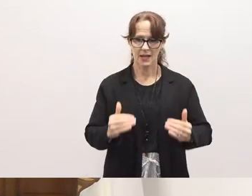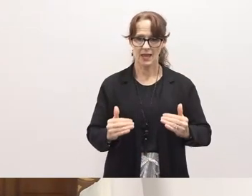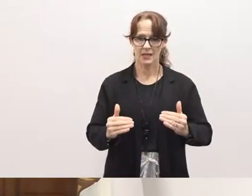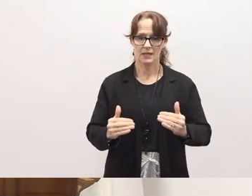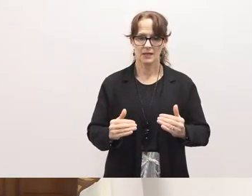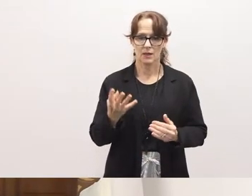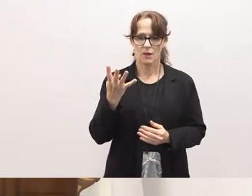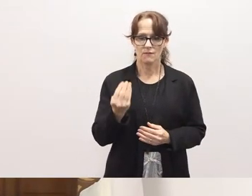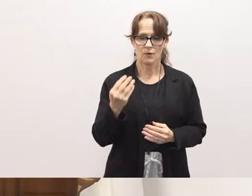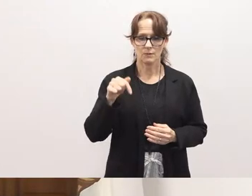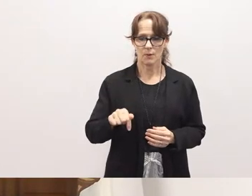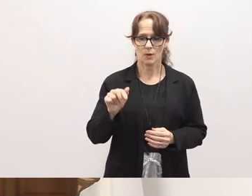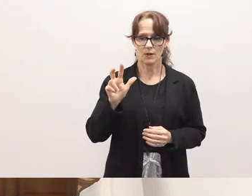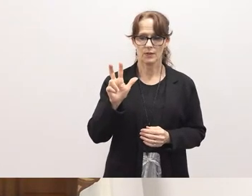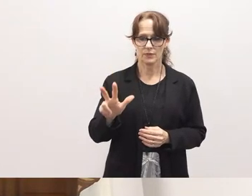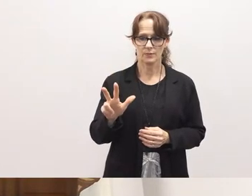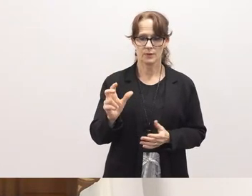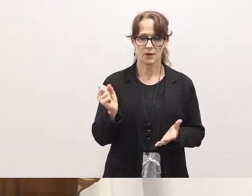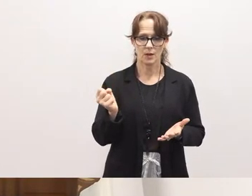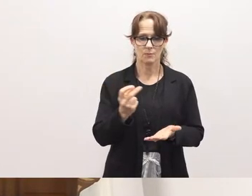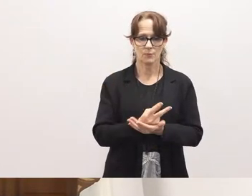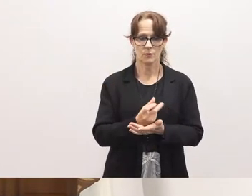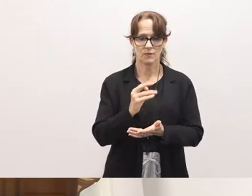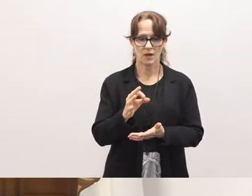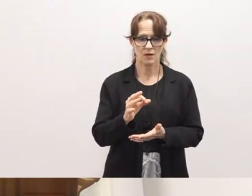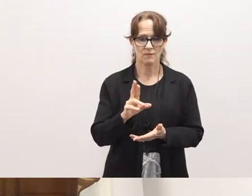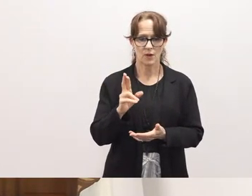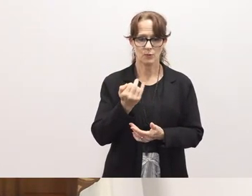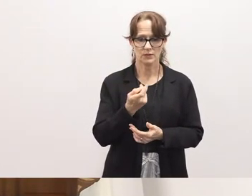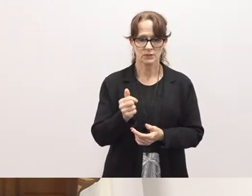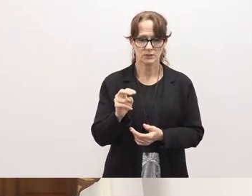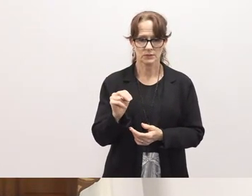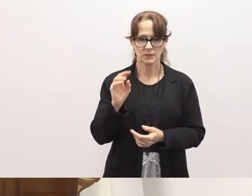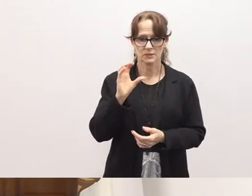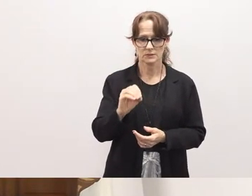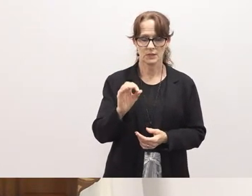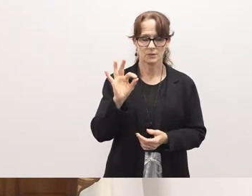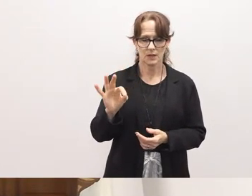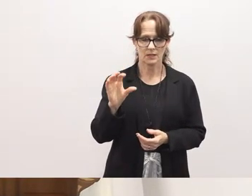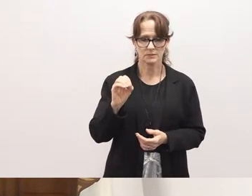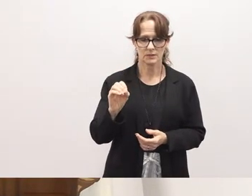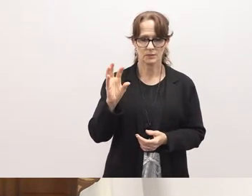have 14.3, approval of Resolution